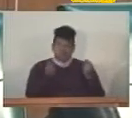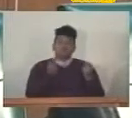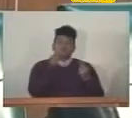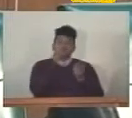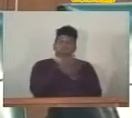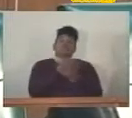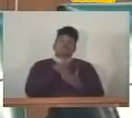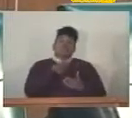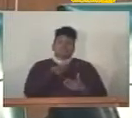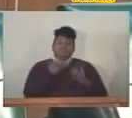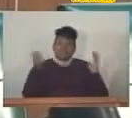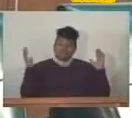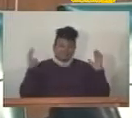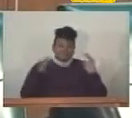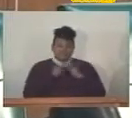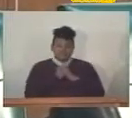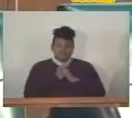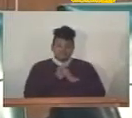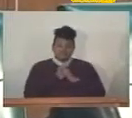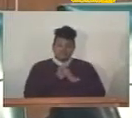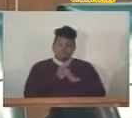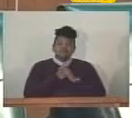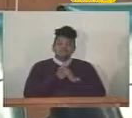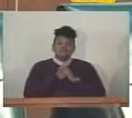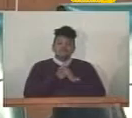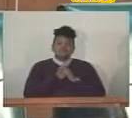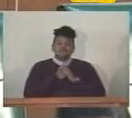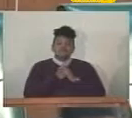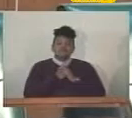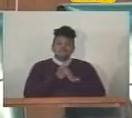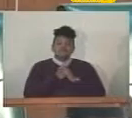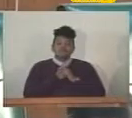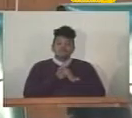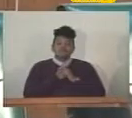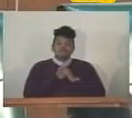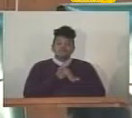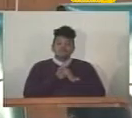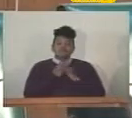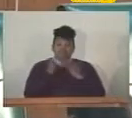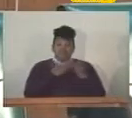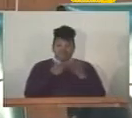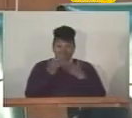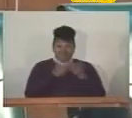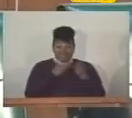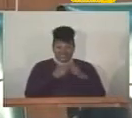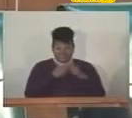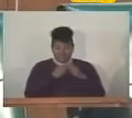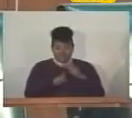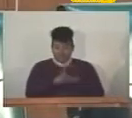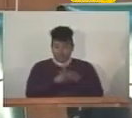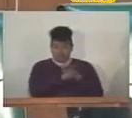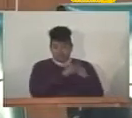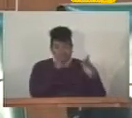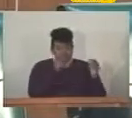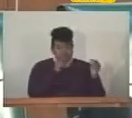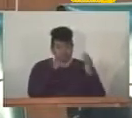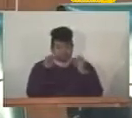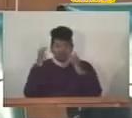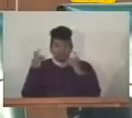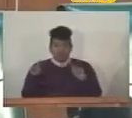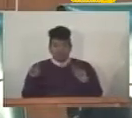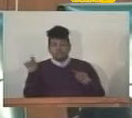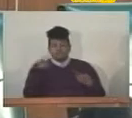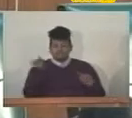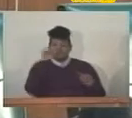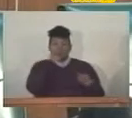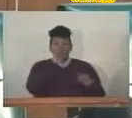society. Because irrespective of the difficulties that confront us as a society,